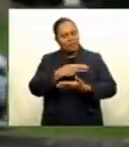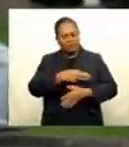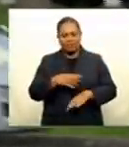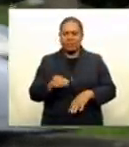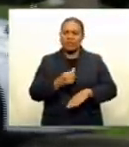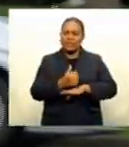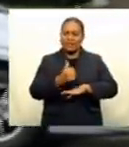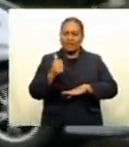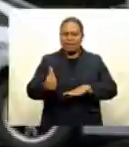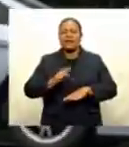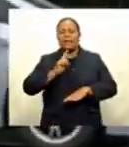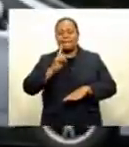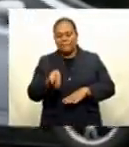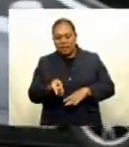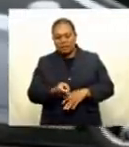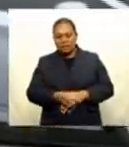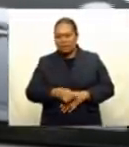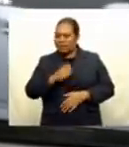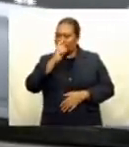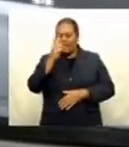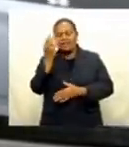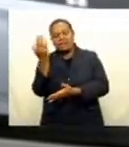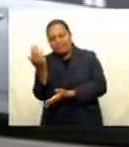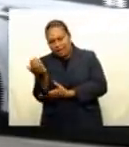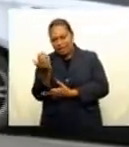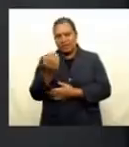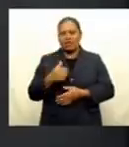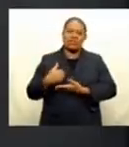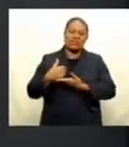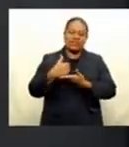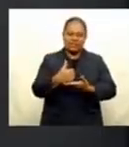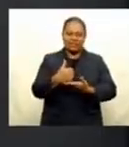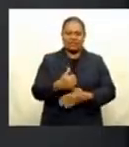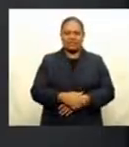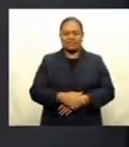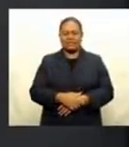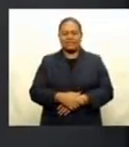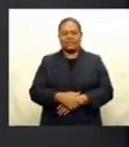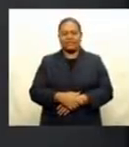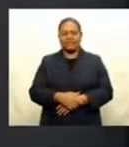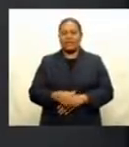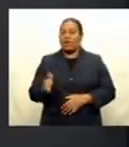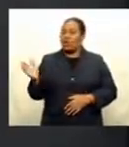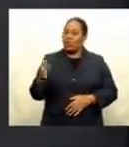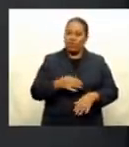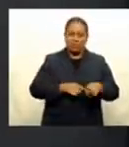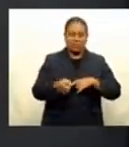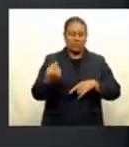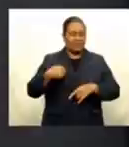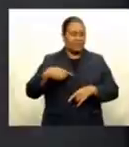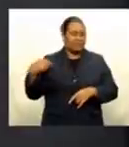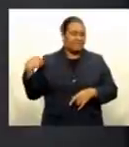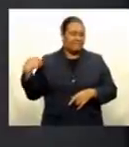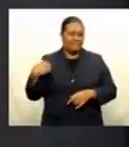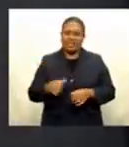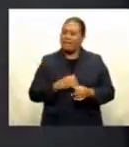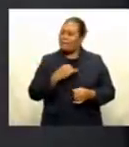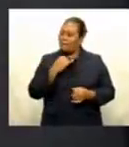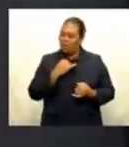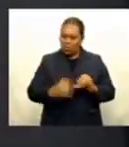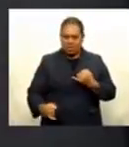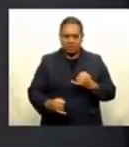government. However, they cannot fully rely on the assistance. We all know that we have been affected very badly,